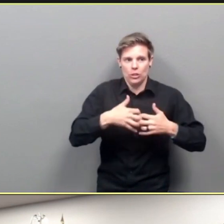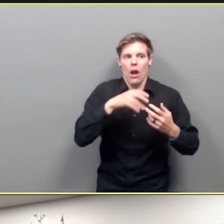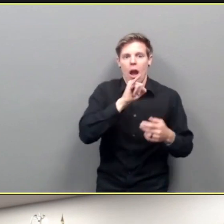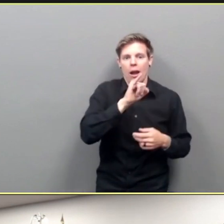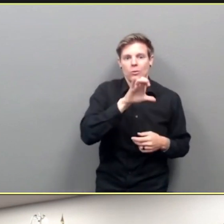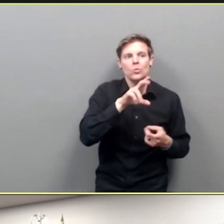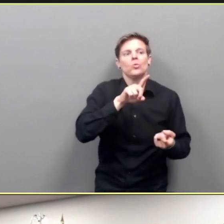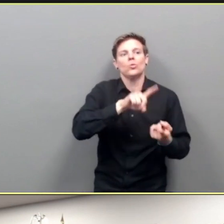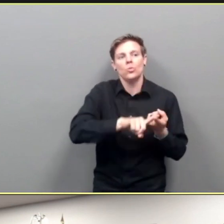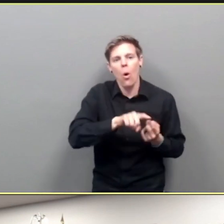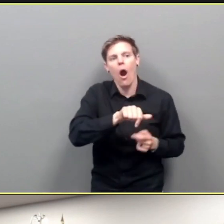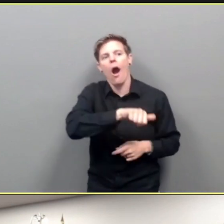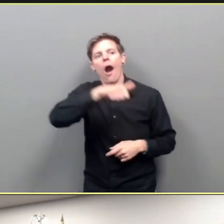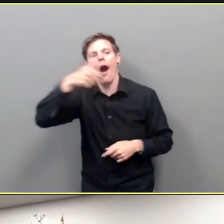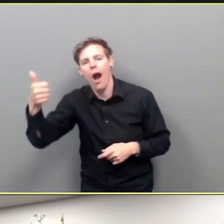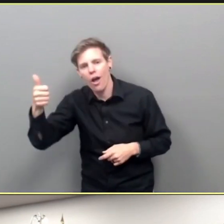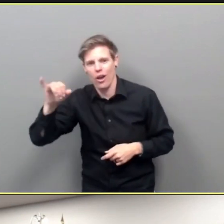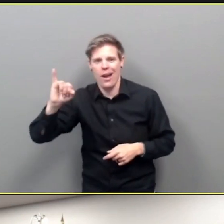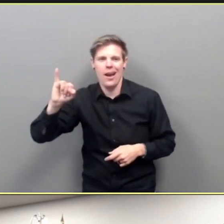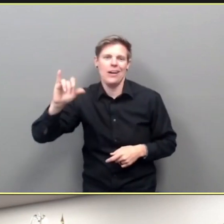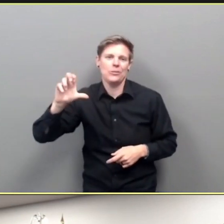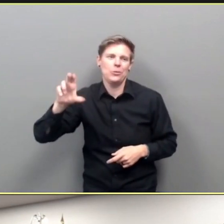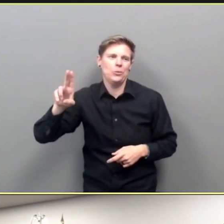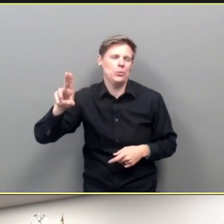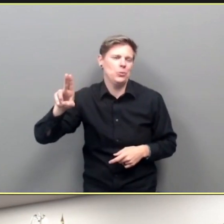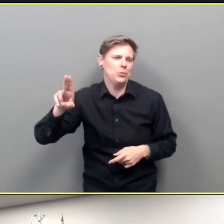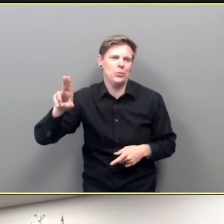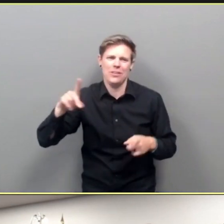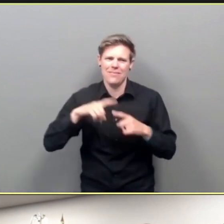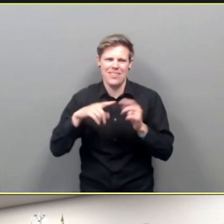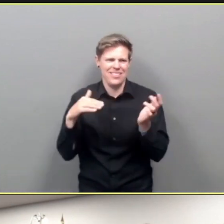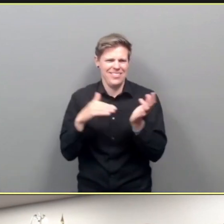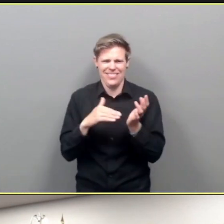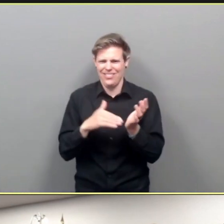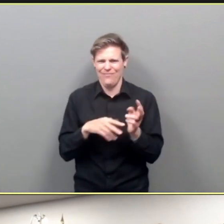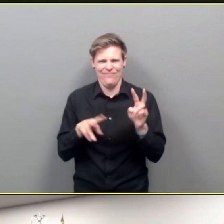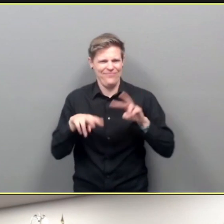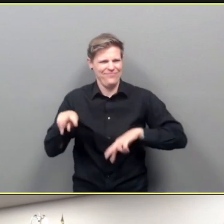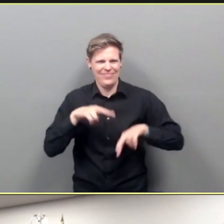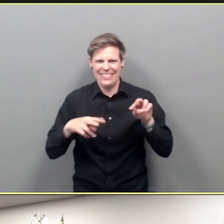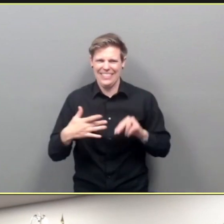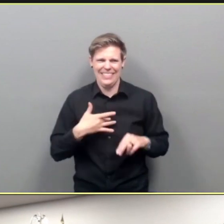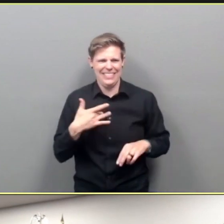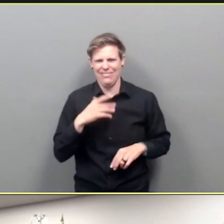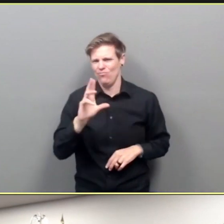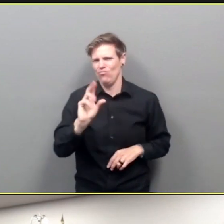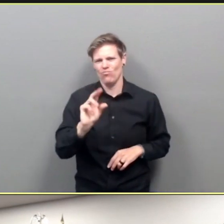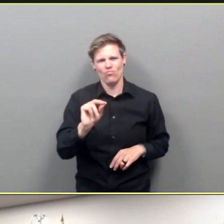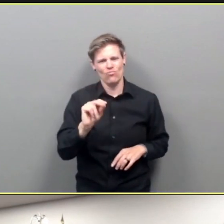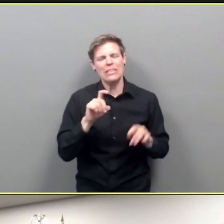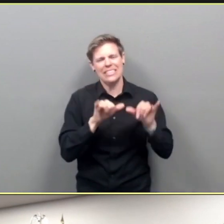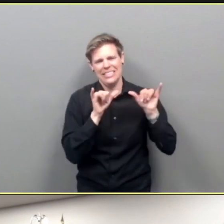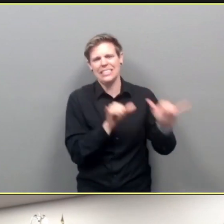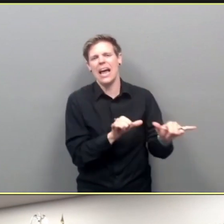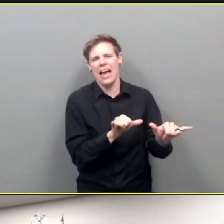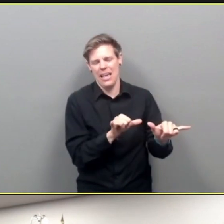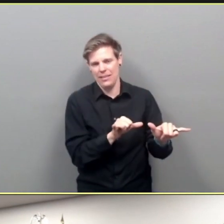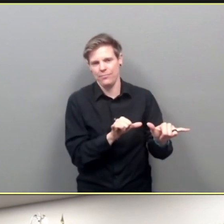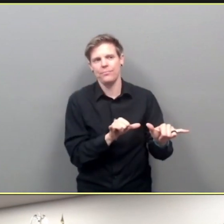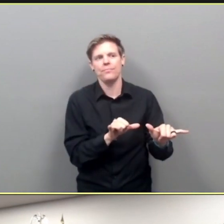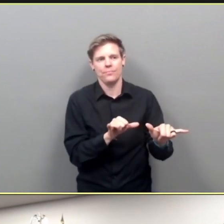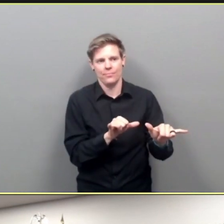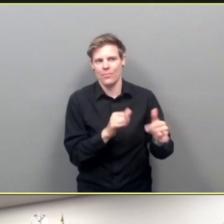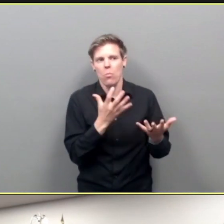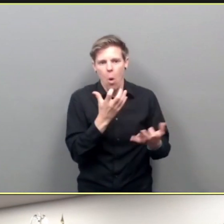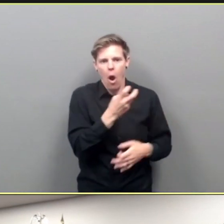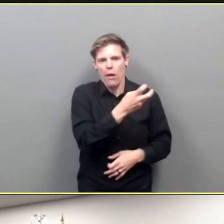And it was not the feeling of the treating physicians or the folks at the potential referral center that a transfer was needed. And